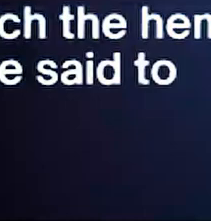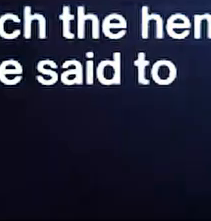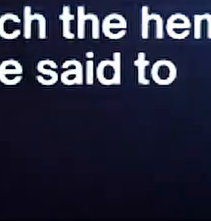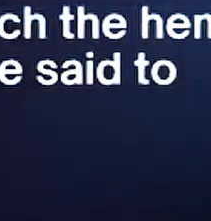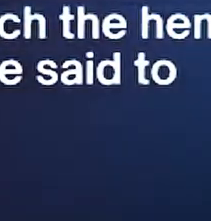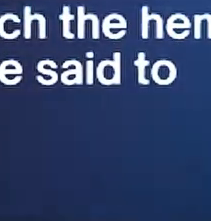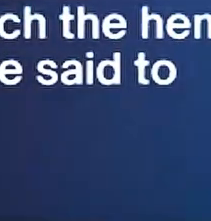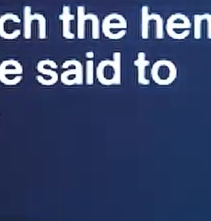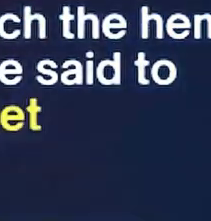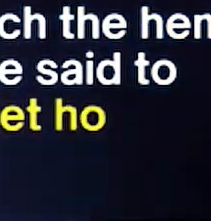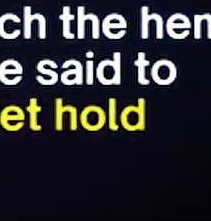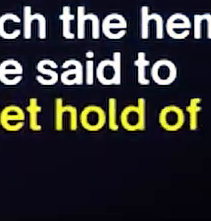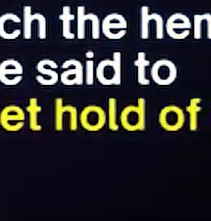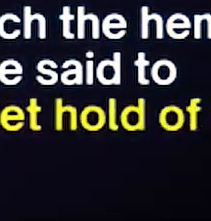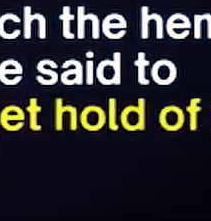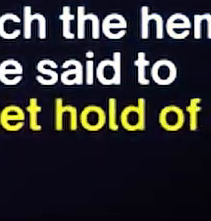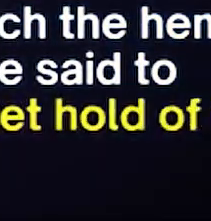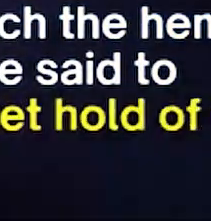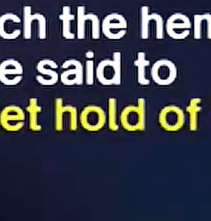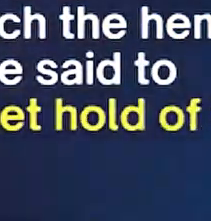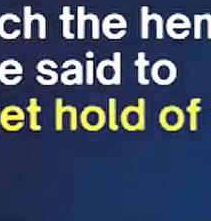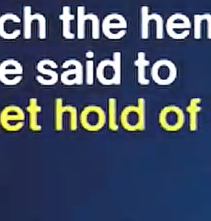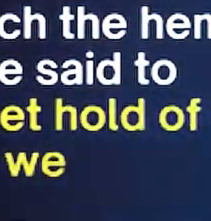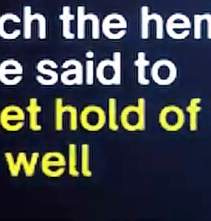go behind him.